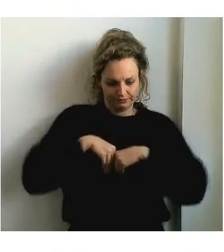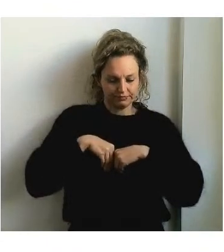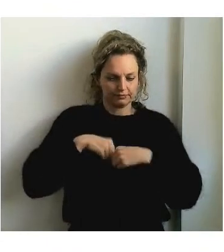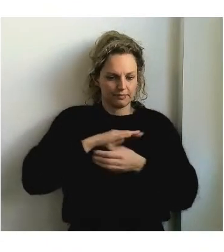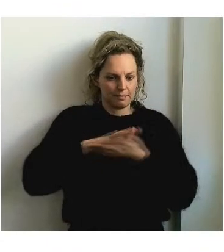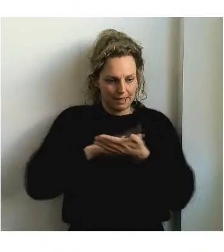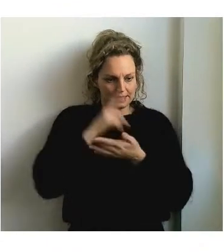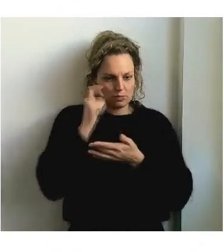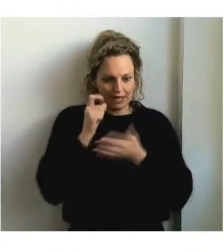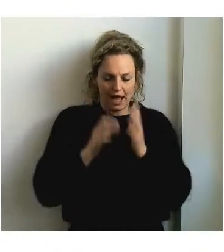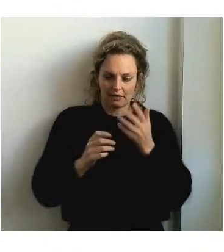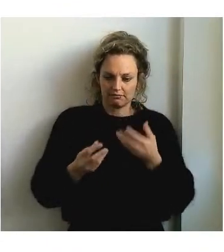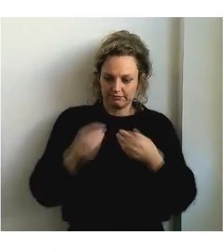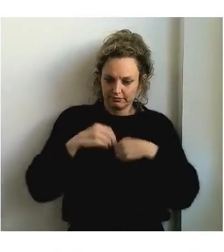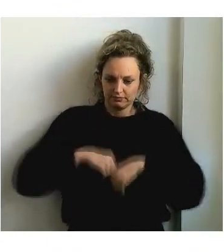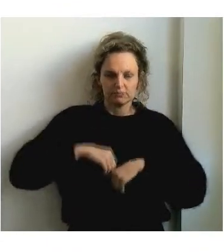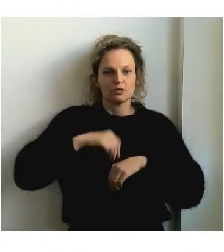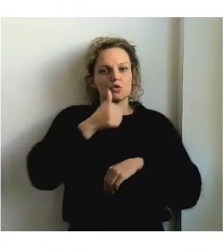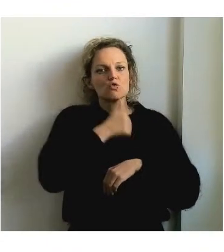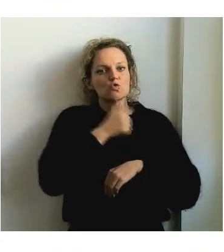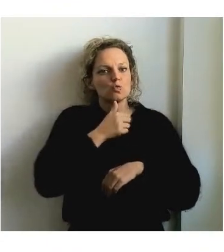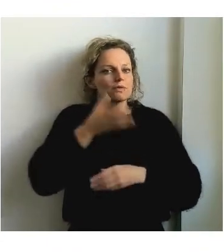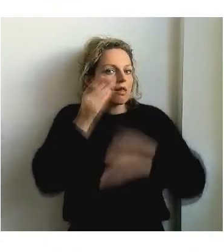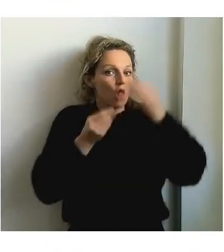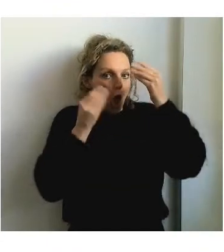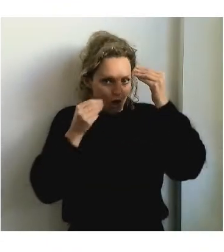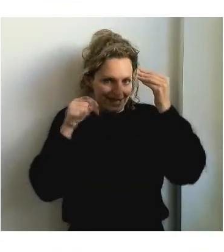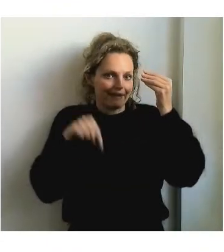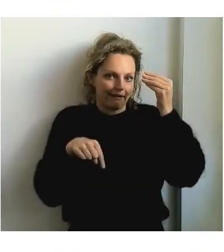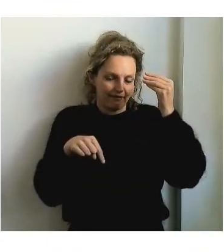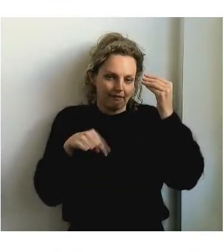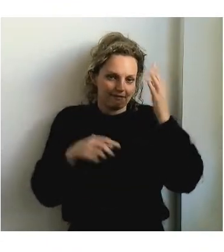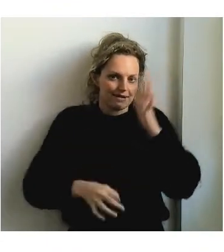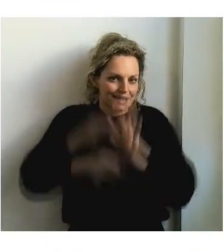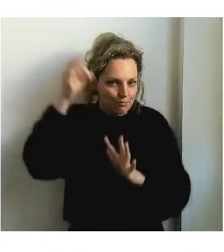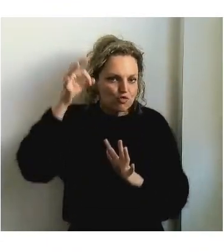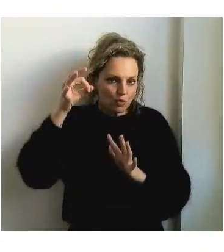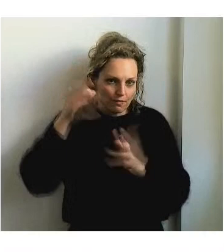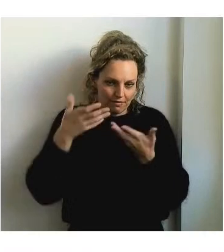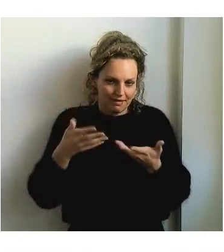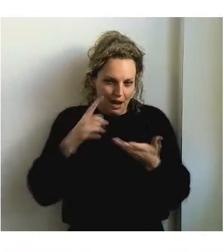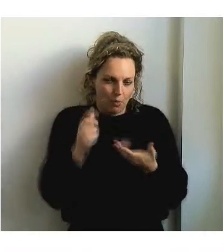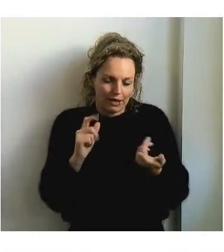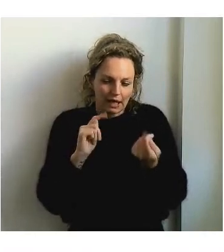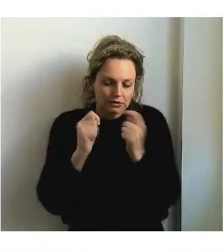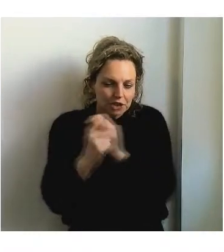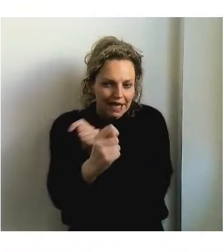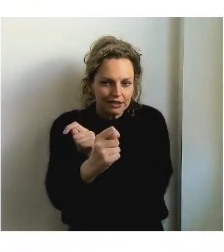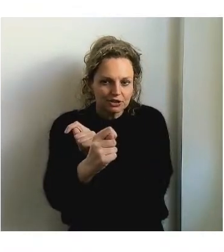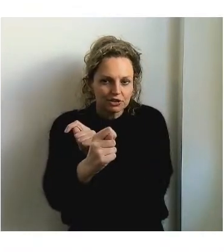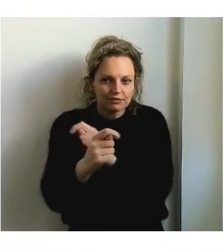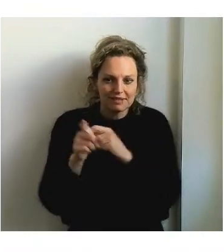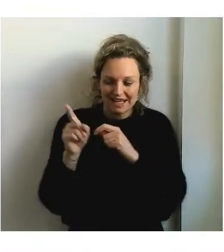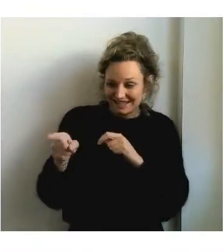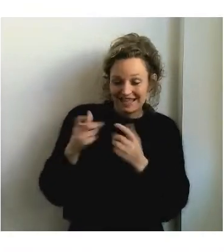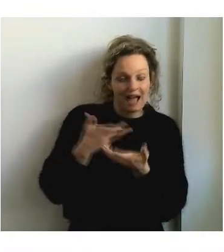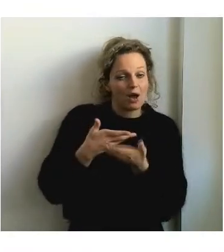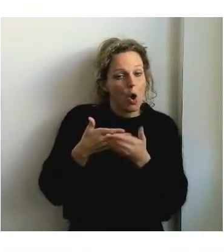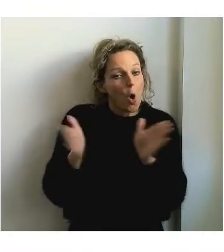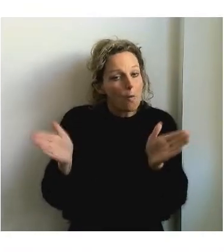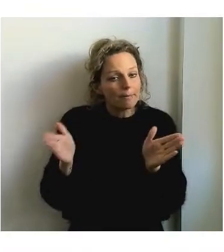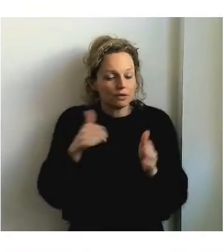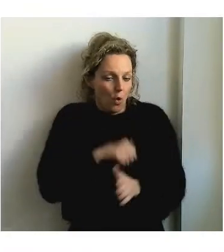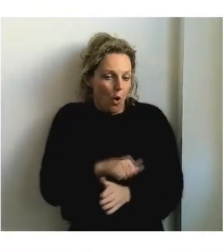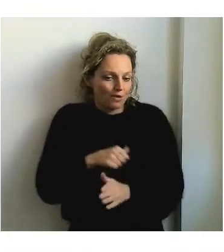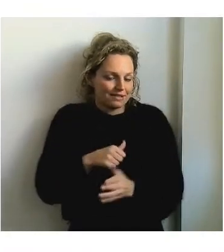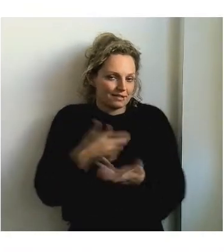it wrong. We're sorry about that bit, but now having got that, we can do something about it. And it's that to and fro. It's that conversation to say that this is how we make